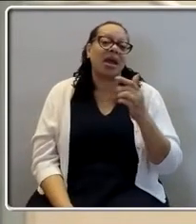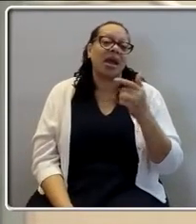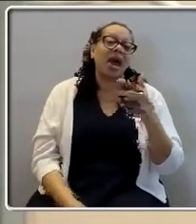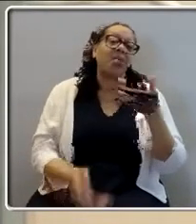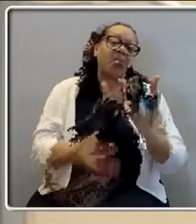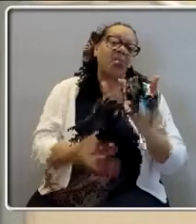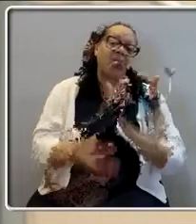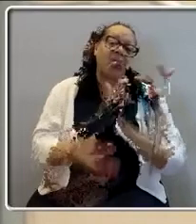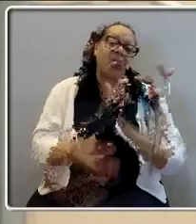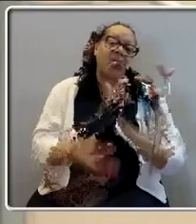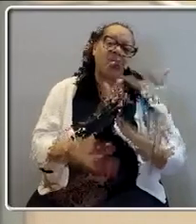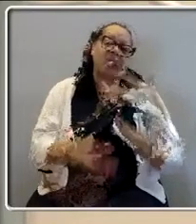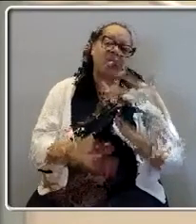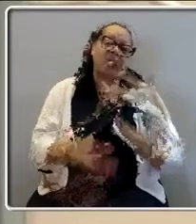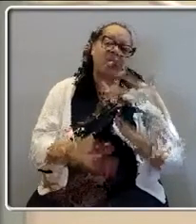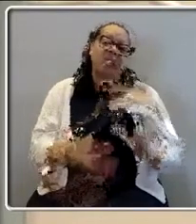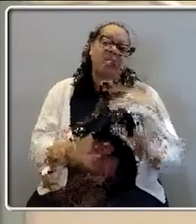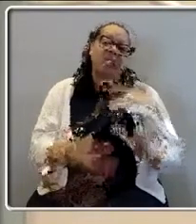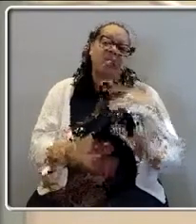Hallelujah.